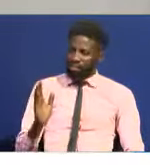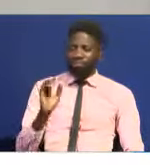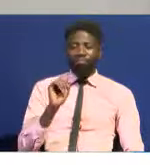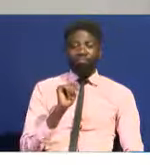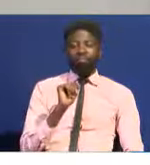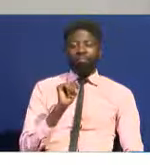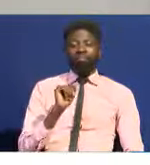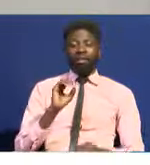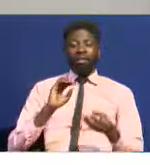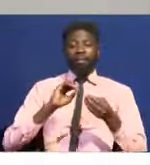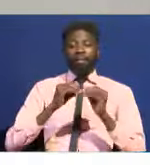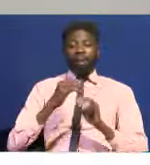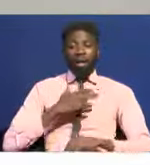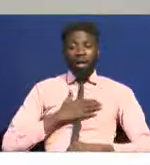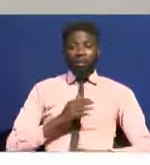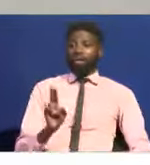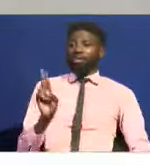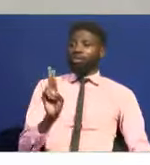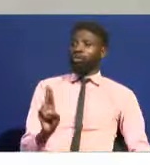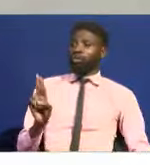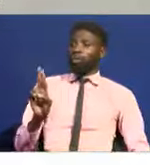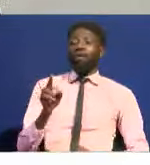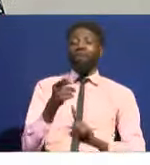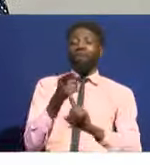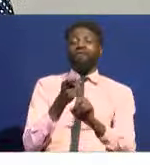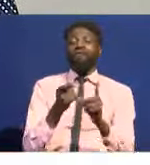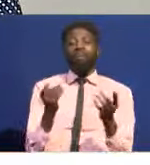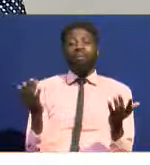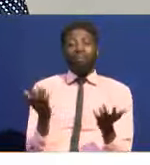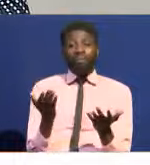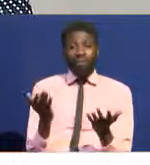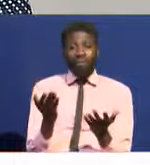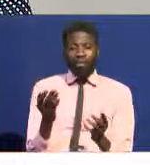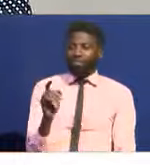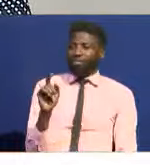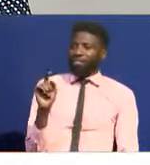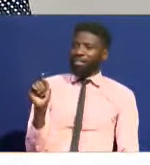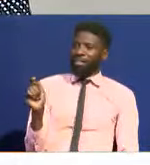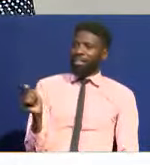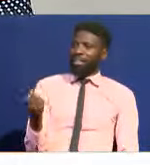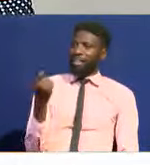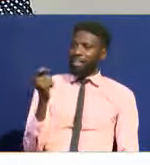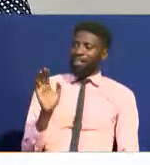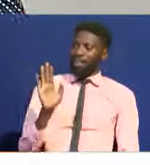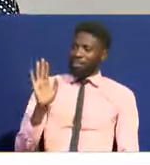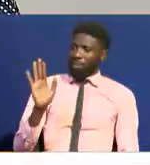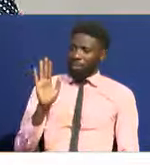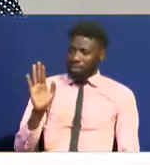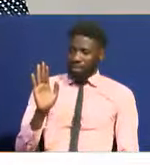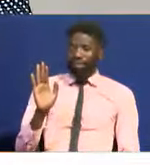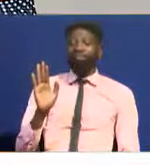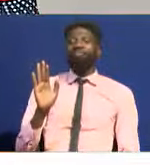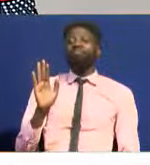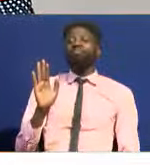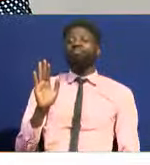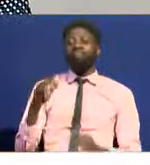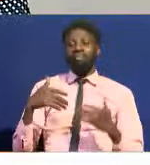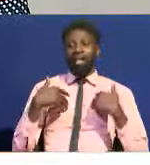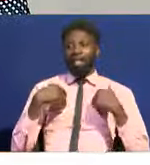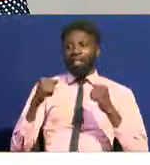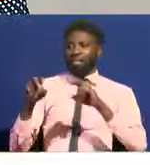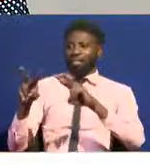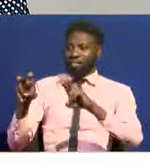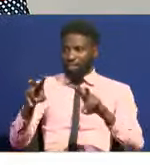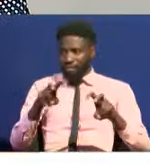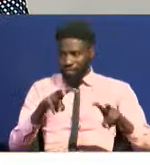The statistics we are using now are from the Kenya Demographic Health Service. Yes. That was